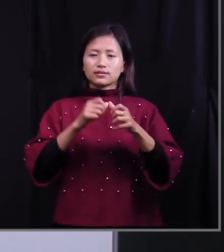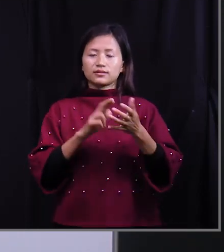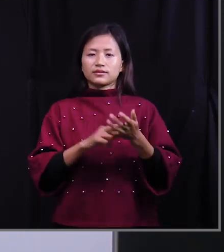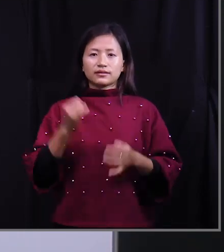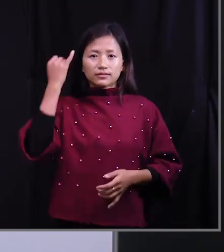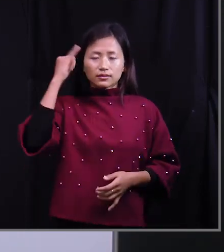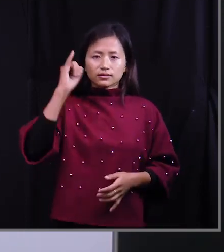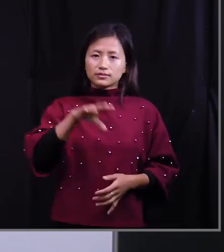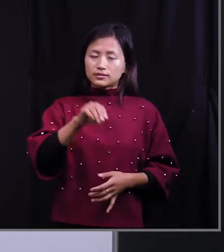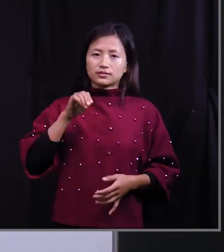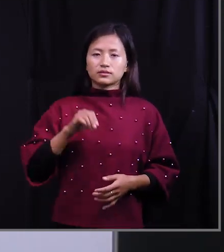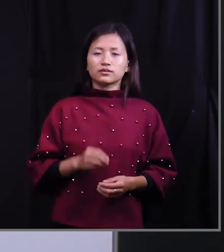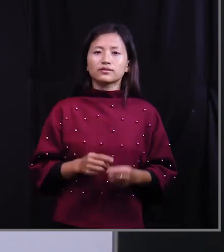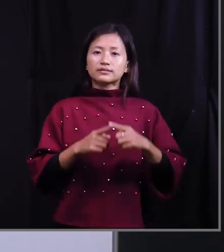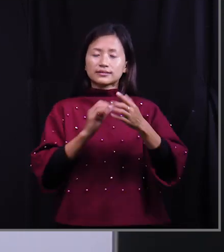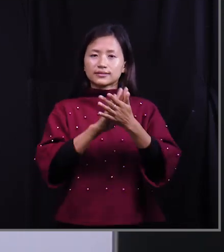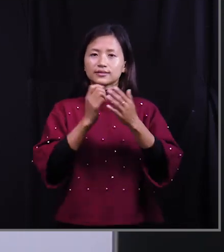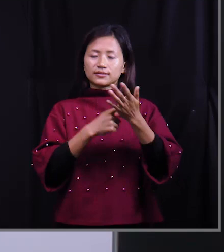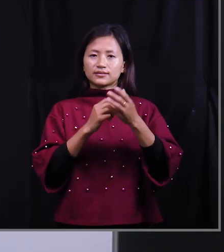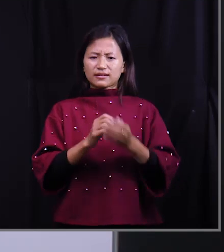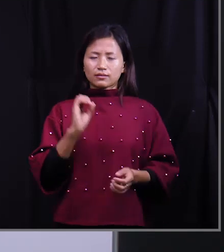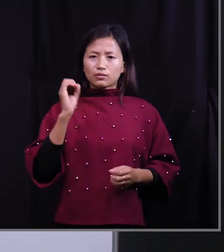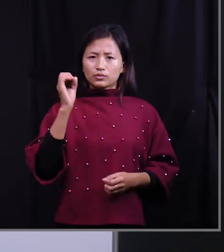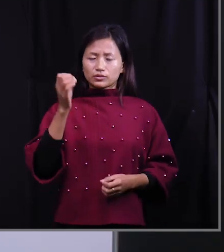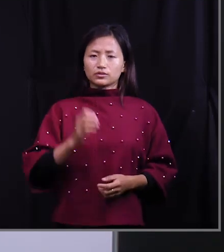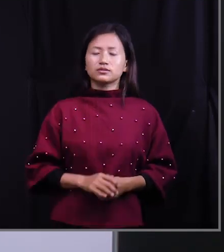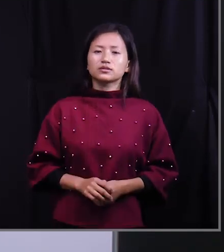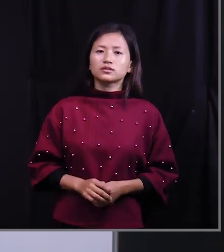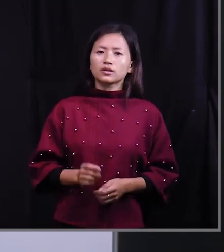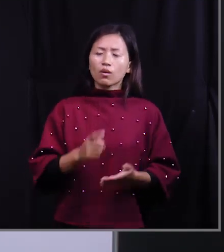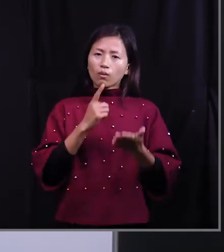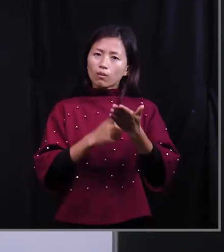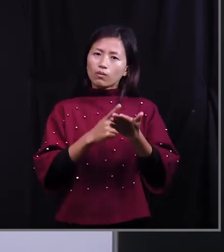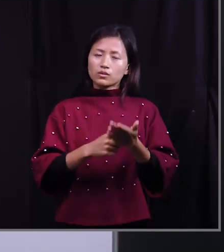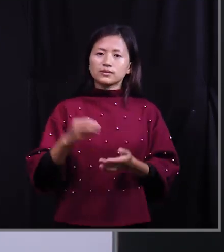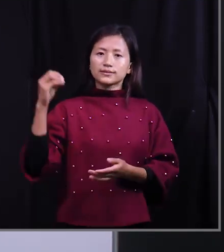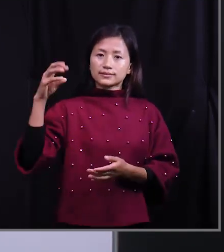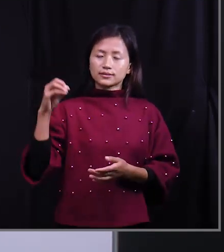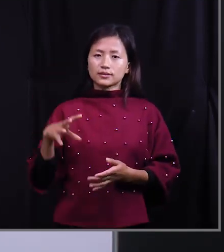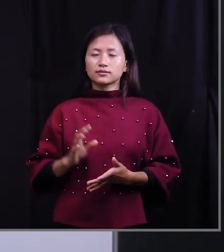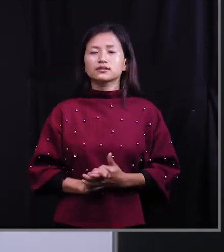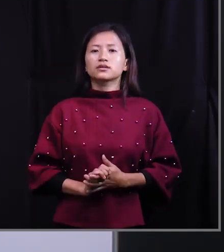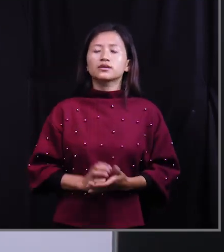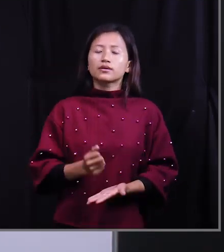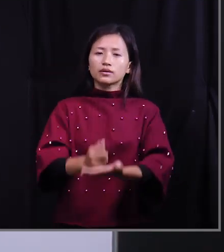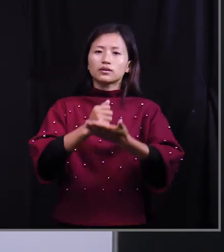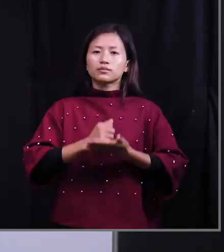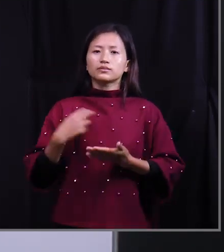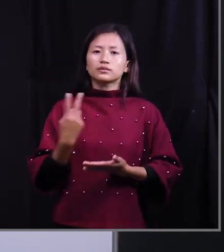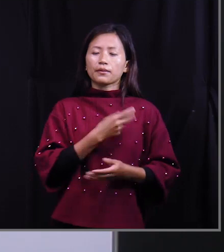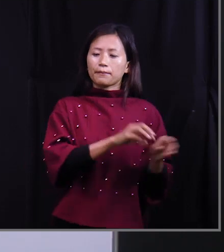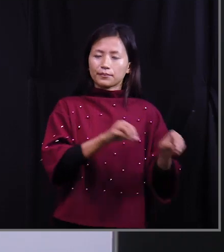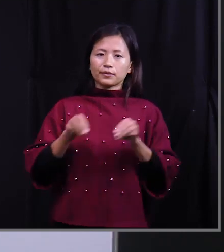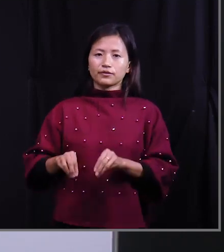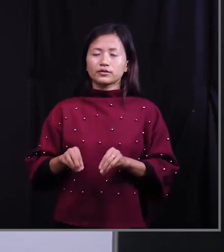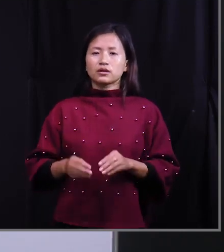that there is any threats and opportunities, and if we get warning signals, it will obviously help us in improving